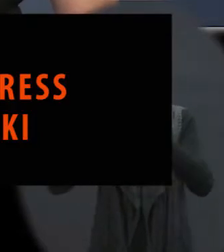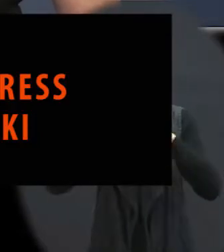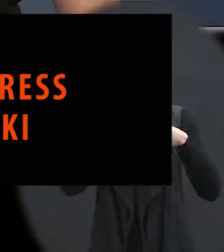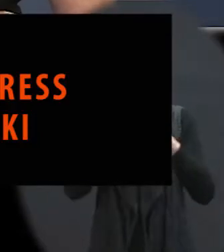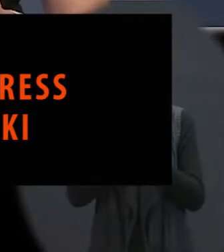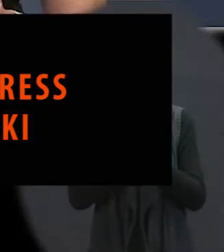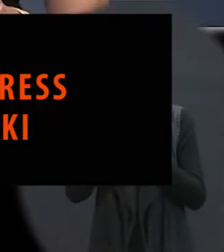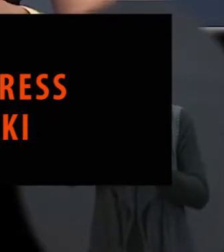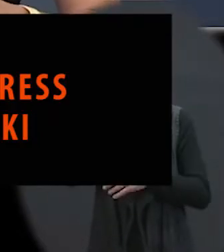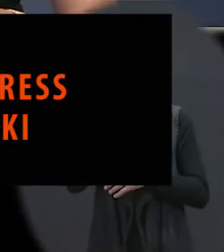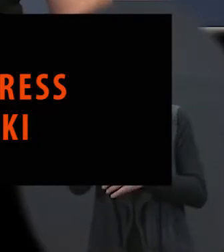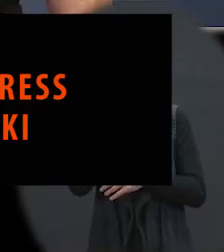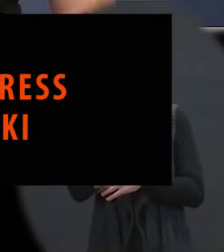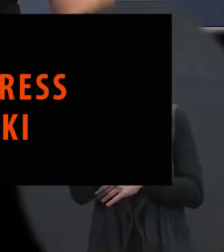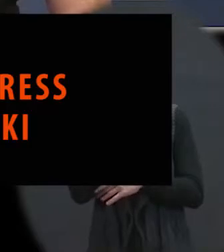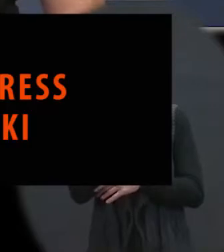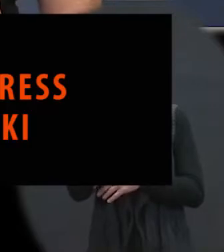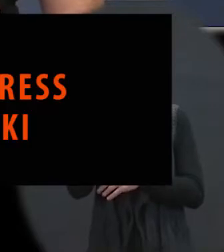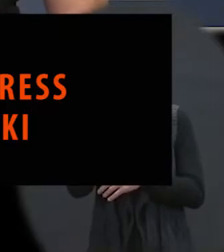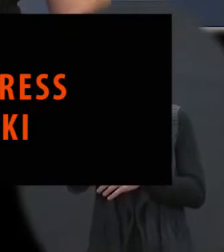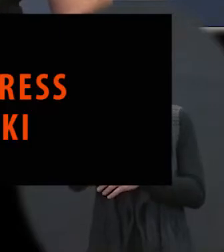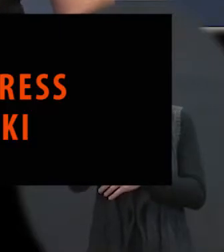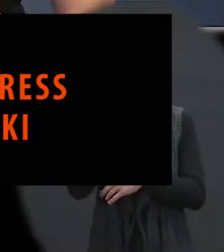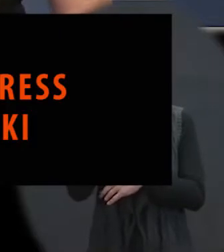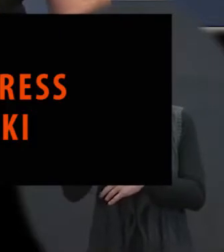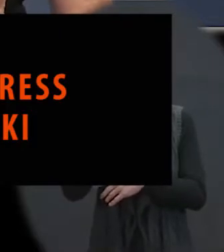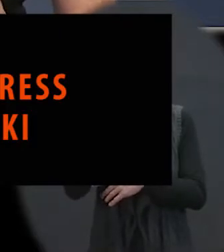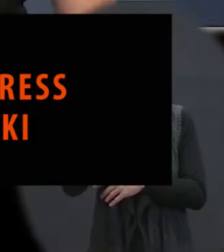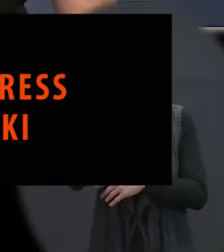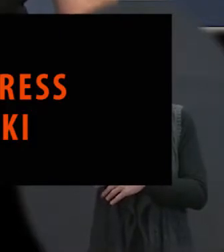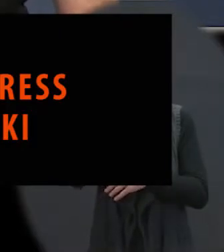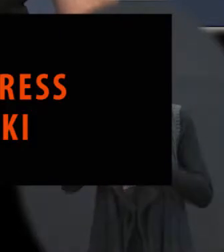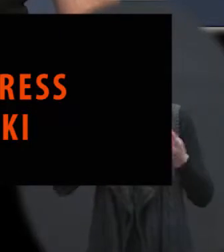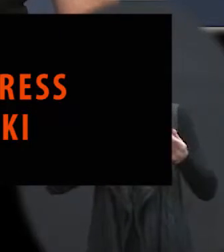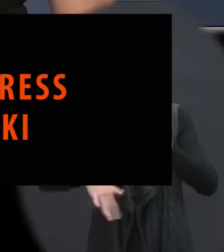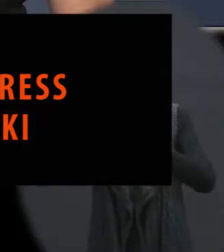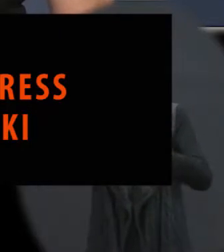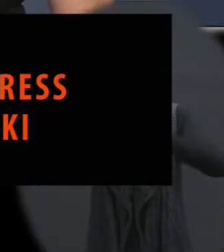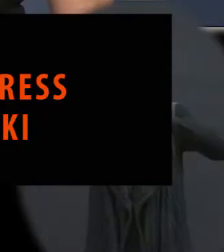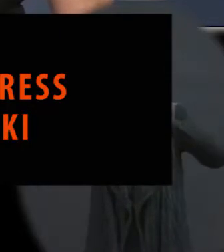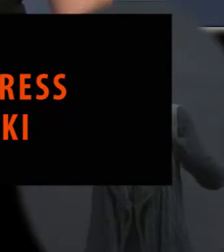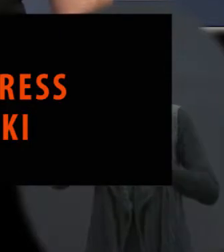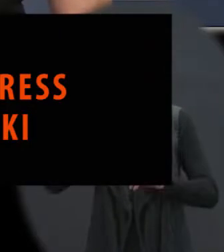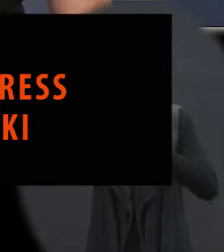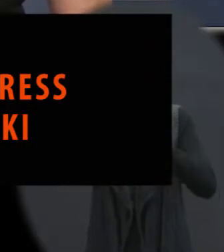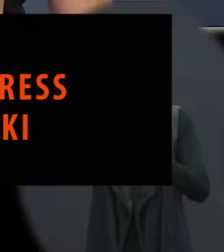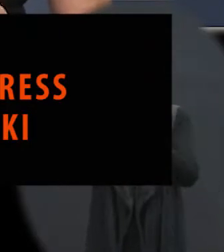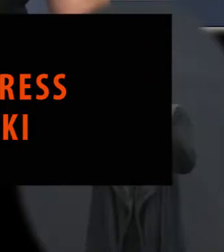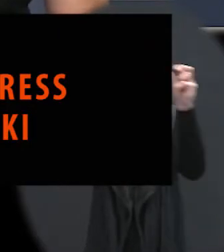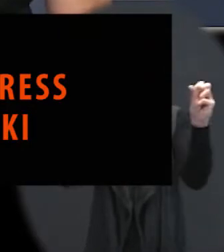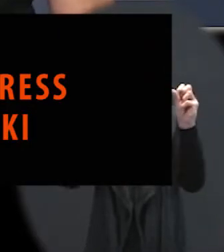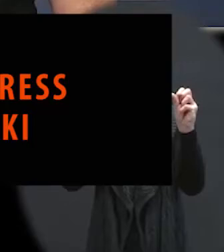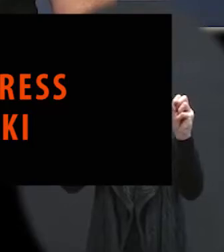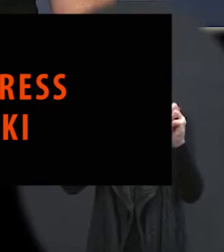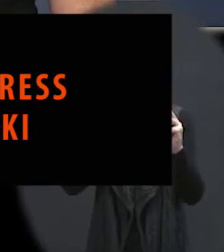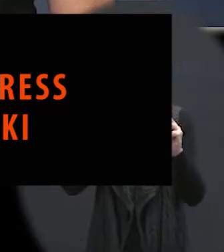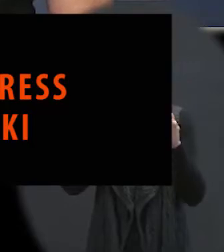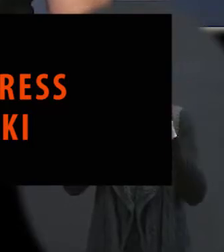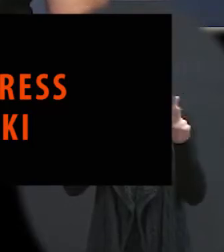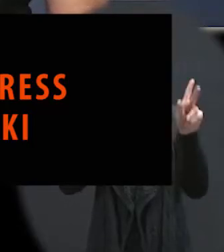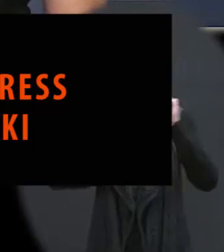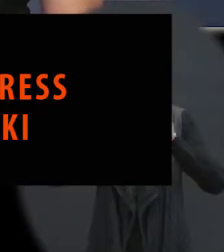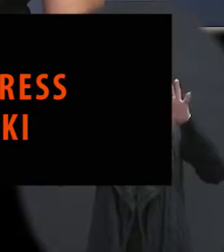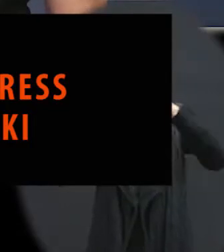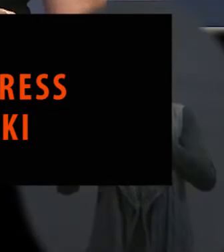Defense, Treasury, Transportation, and Homeland Security, and the Special Presidential Envoy for Climate, will also be participating in the